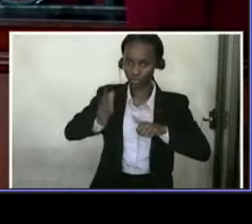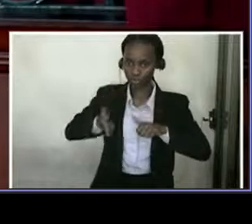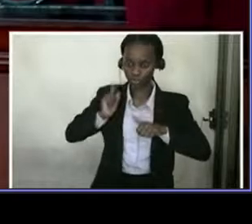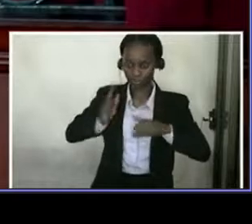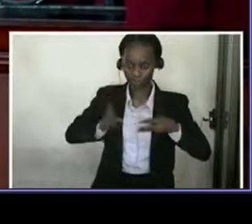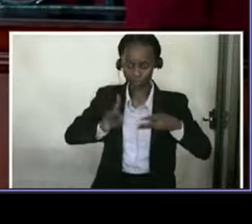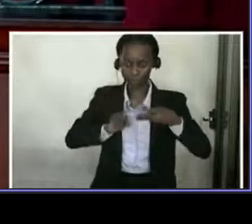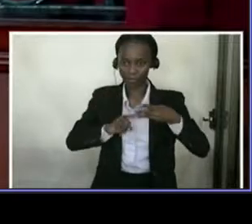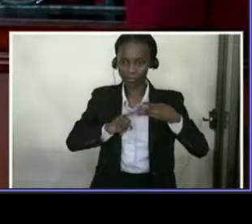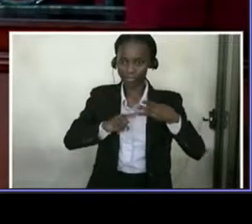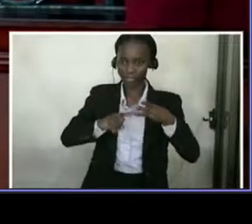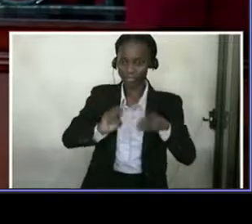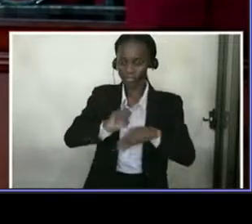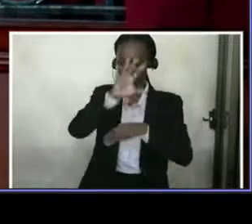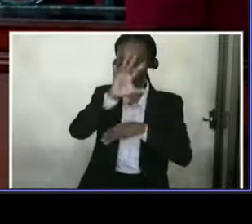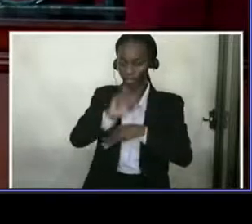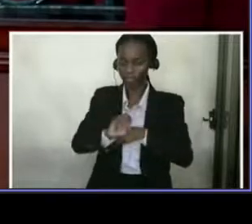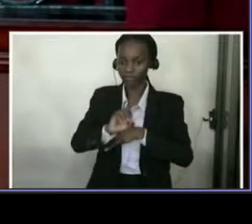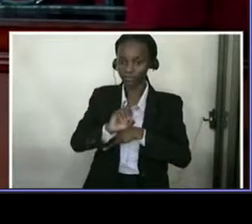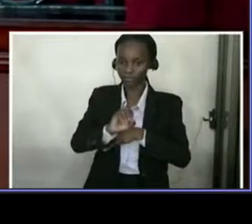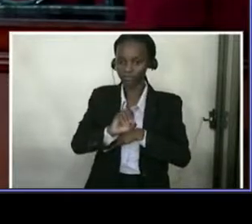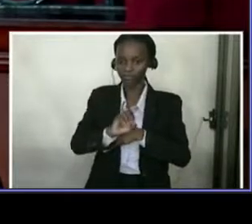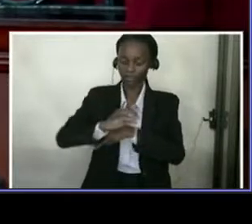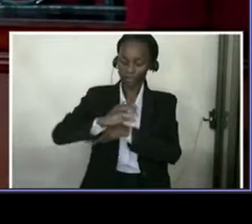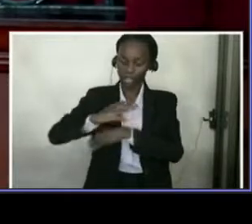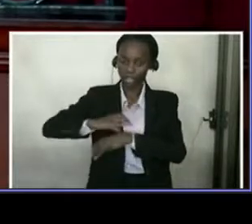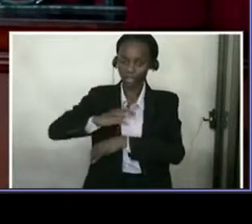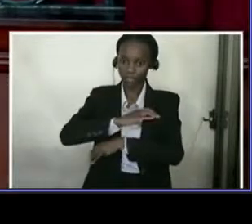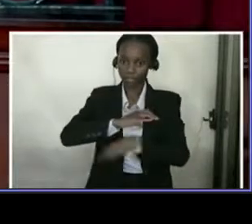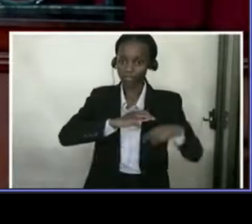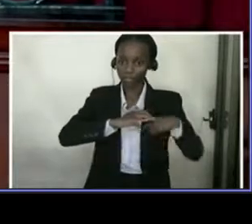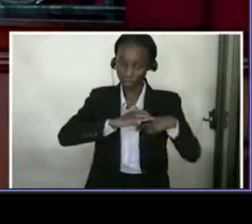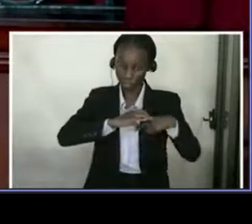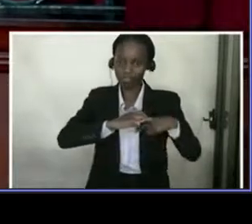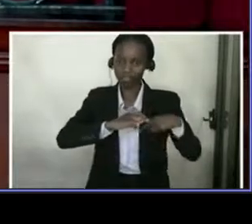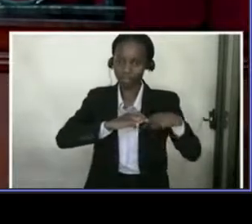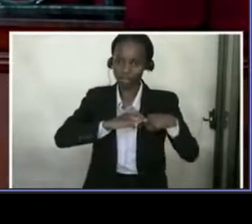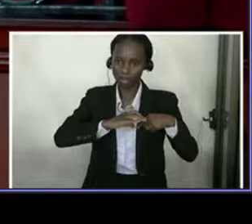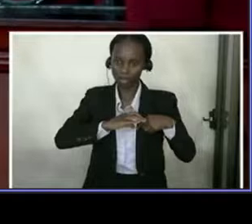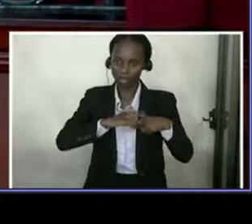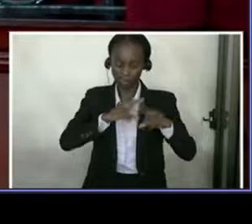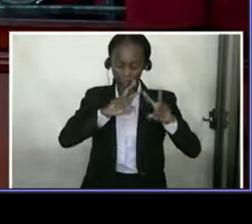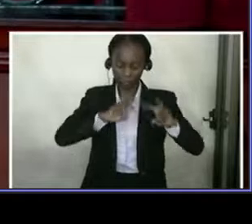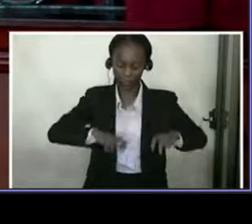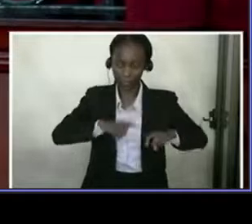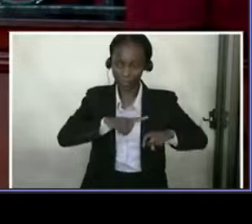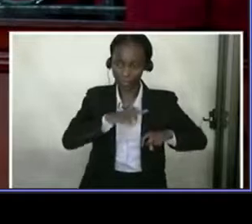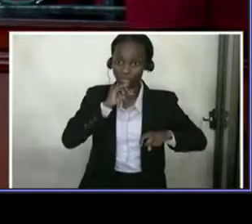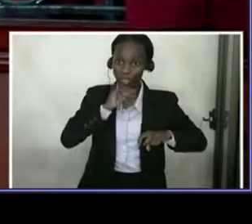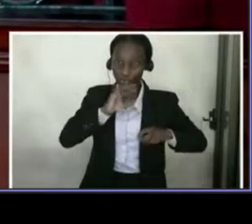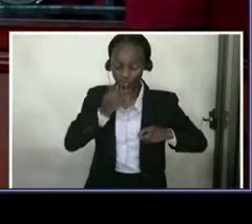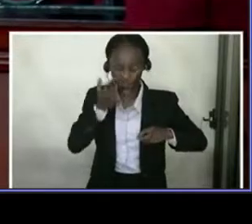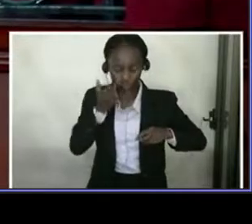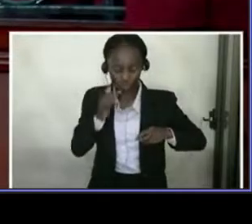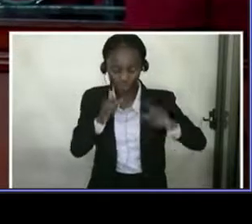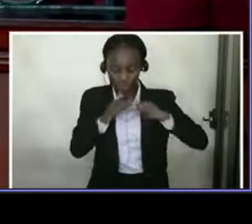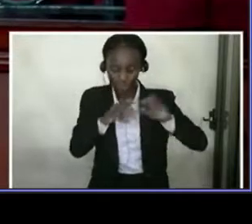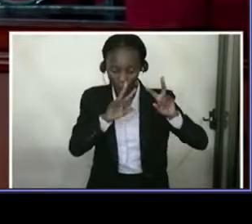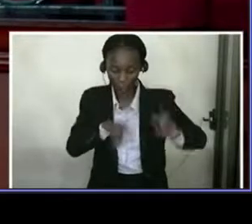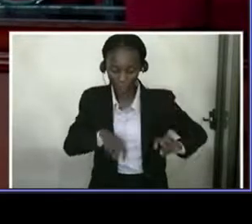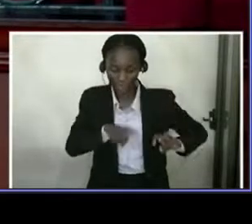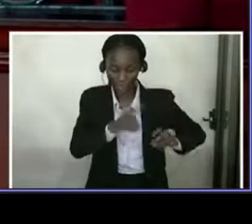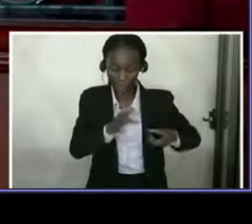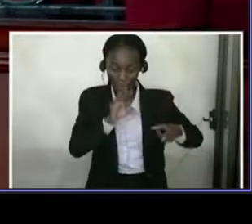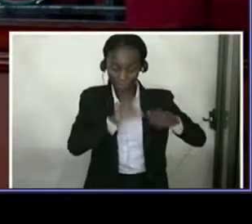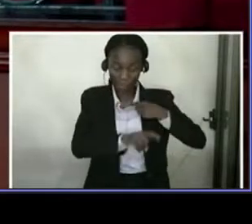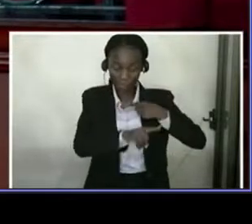African Council of Educators, and to recover any financial losses suffered by the state as a result of your actions or